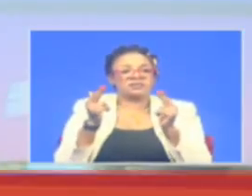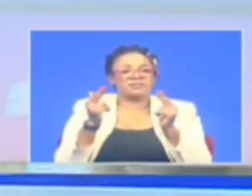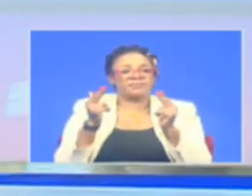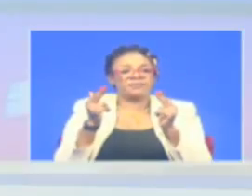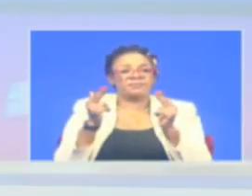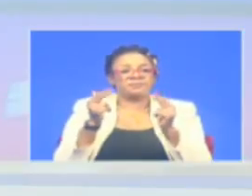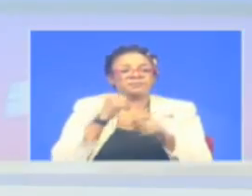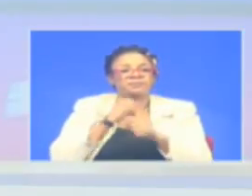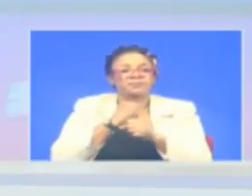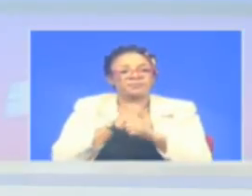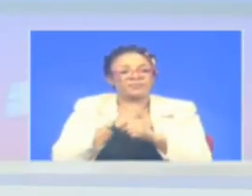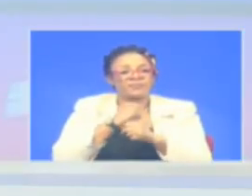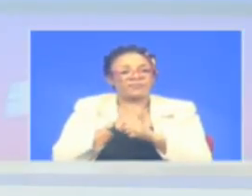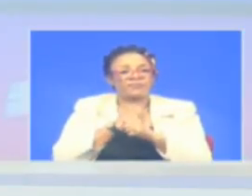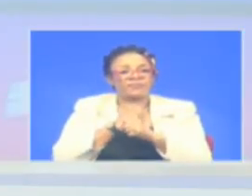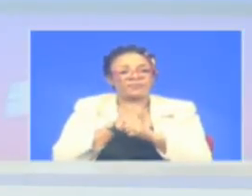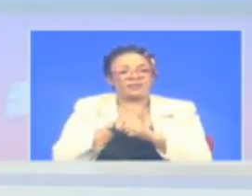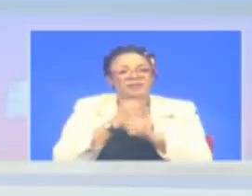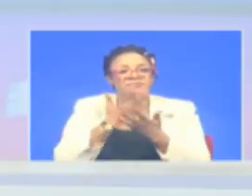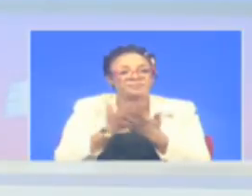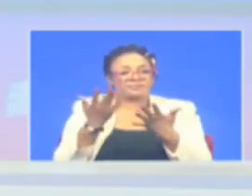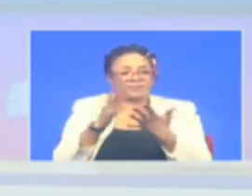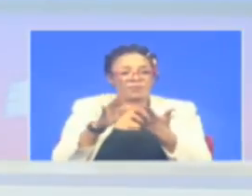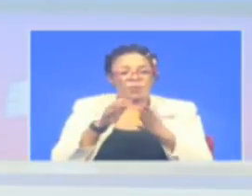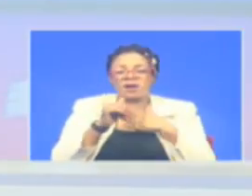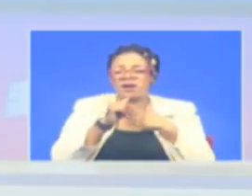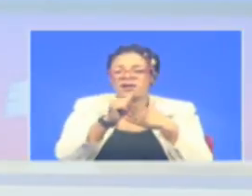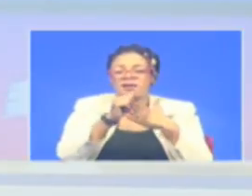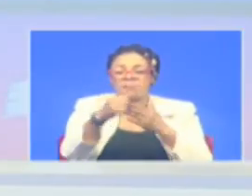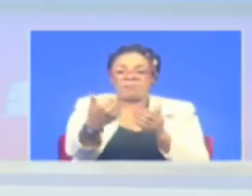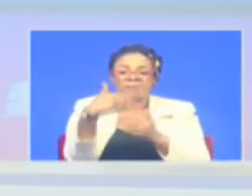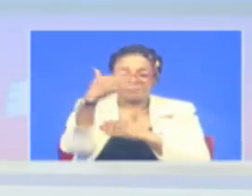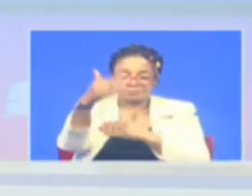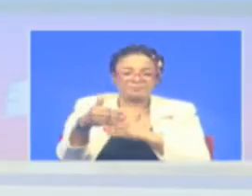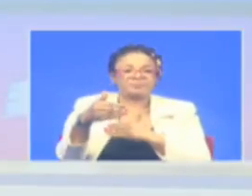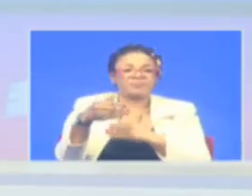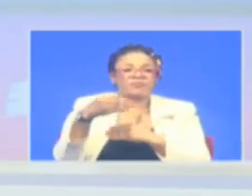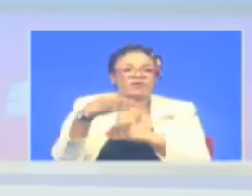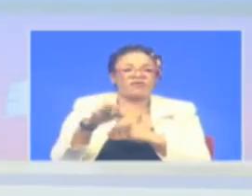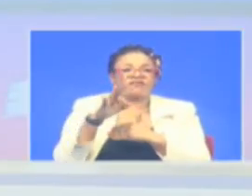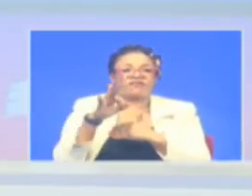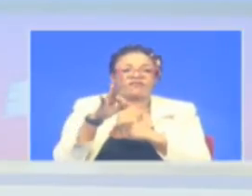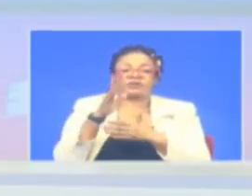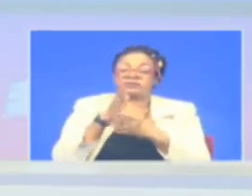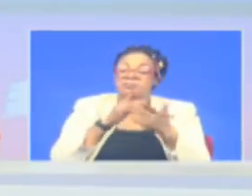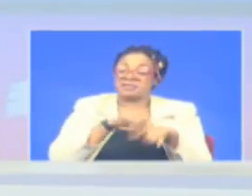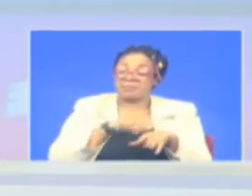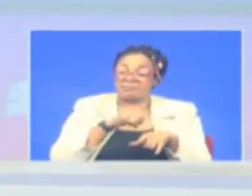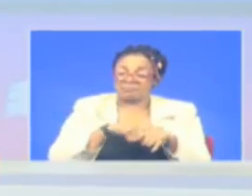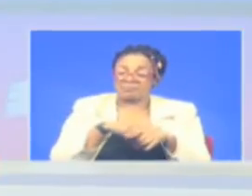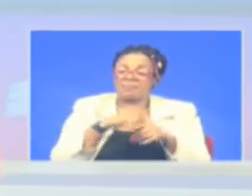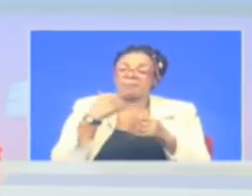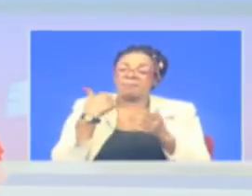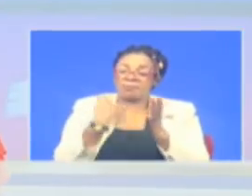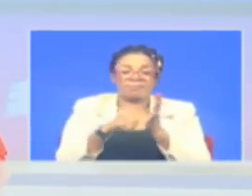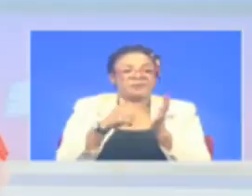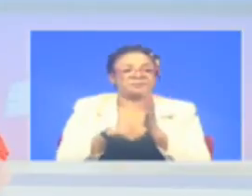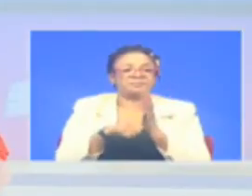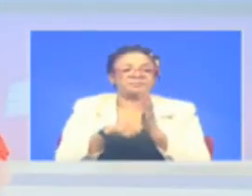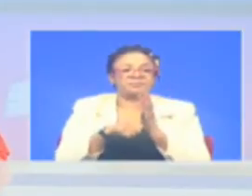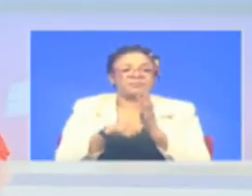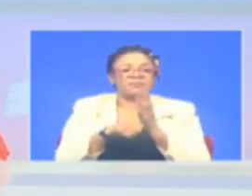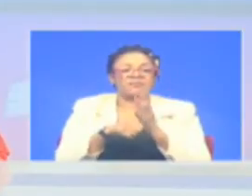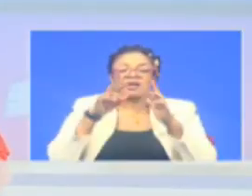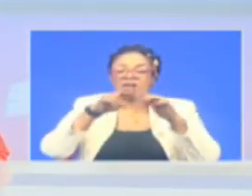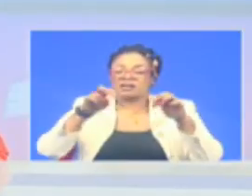that will lead them right into the serpent's nest for answers to the sometimes fatal snake bites. Researchers